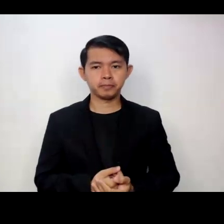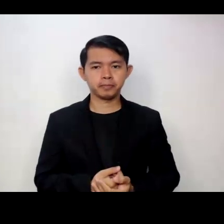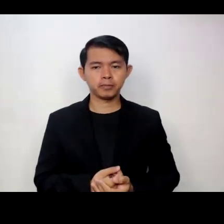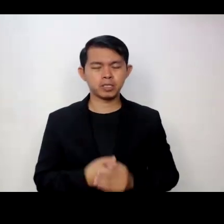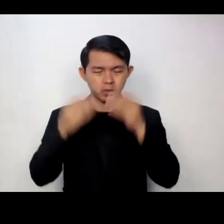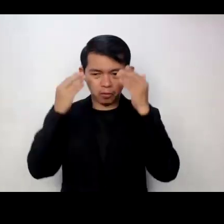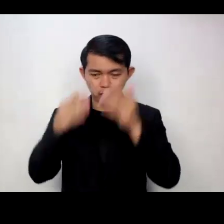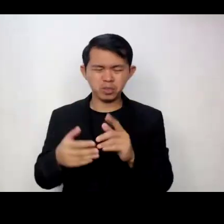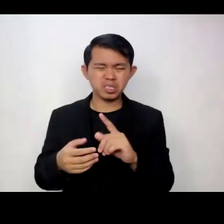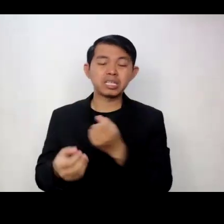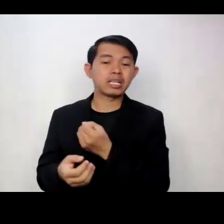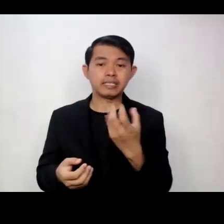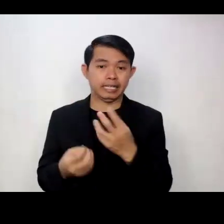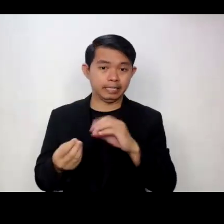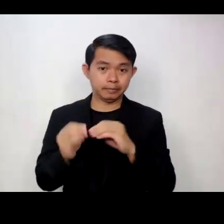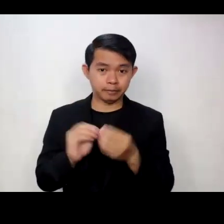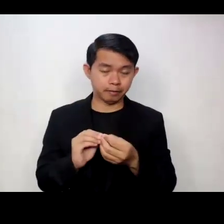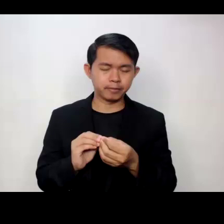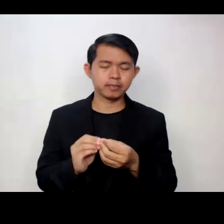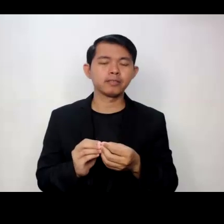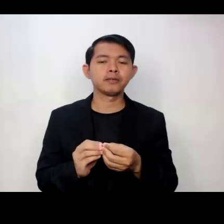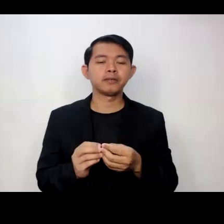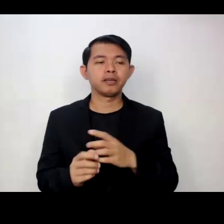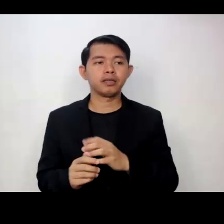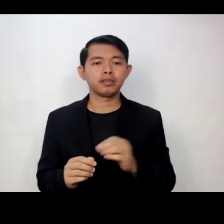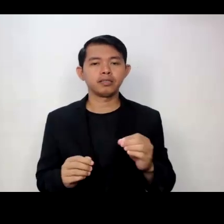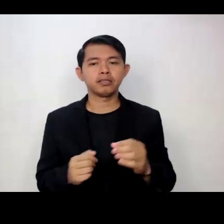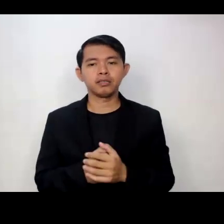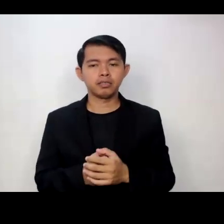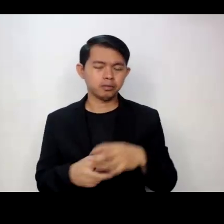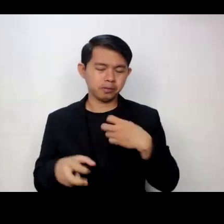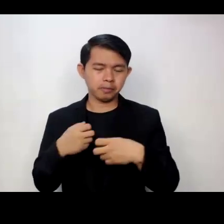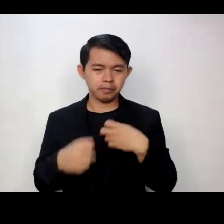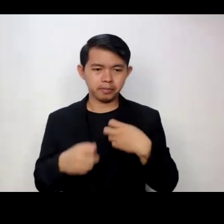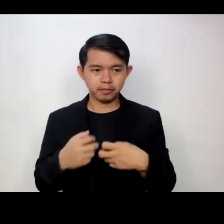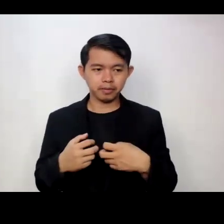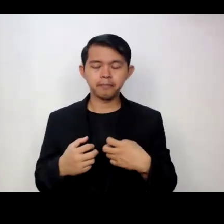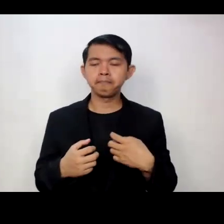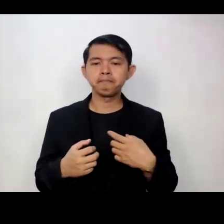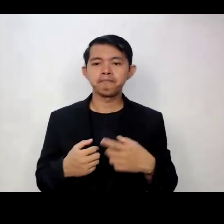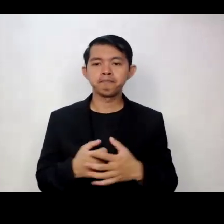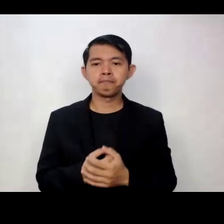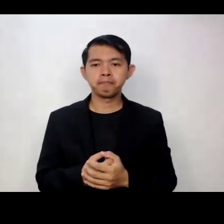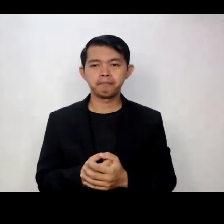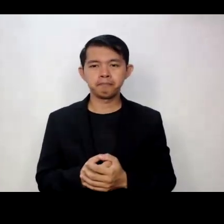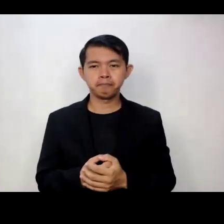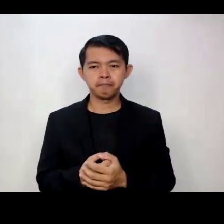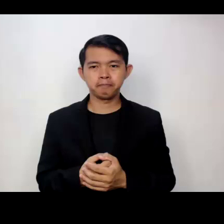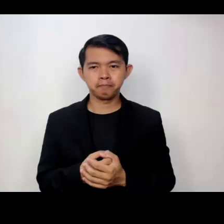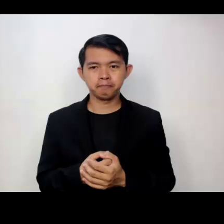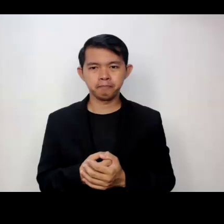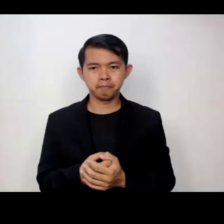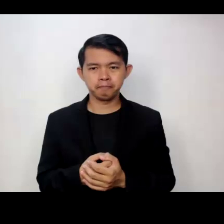as a way Mhm. to sort of legitimize problems. No, I Mhm. think that is a parang perennial concern